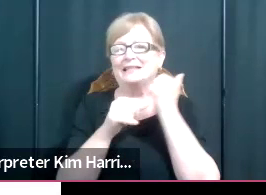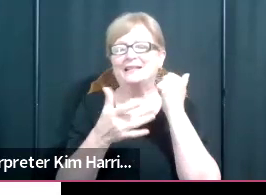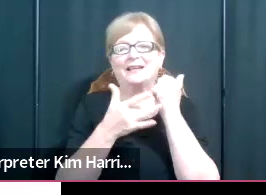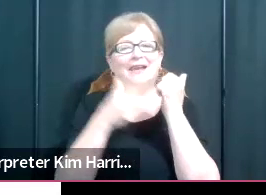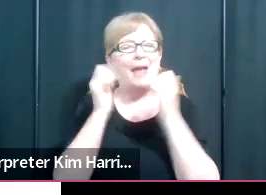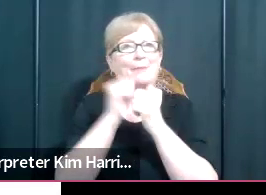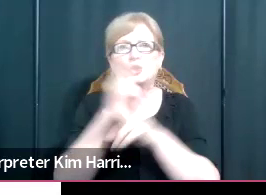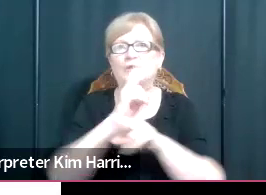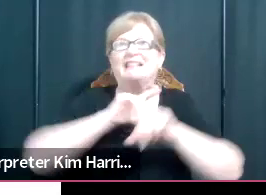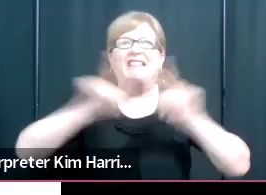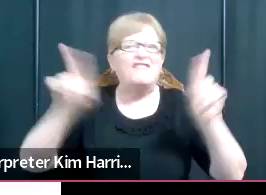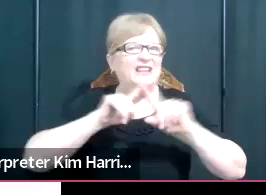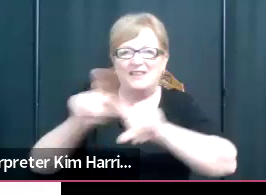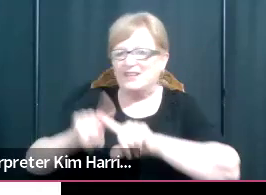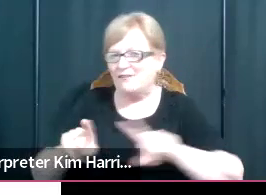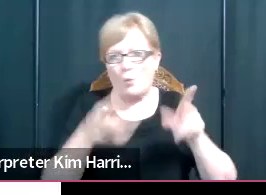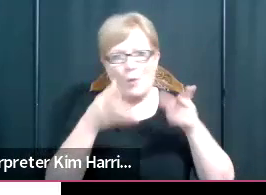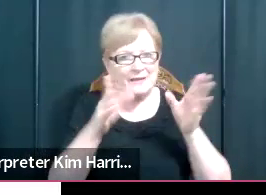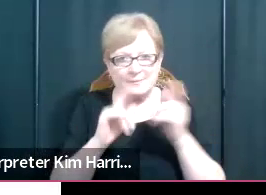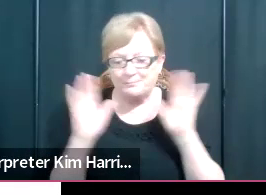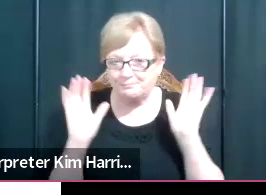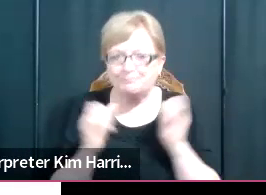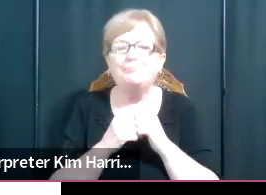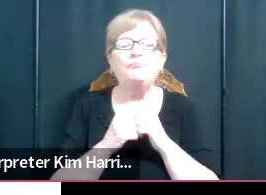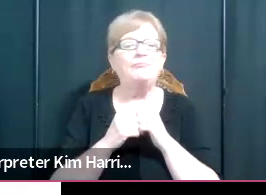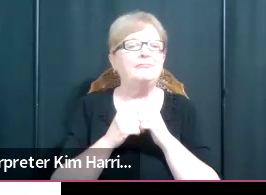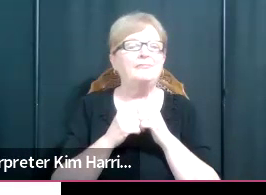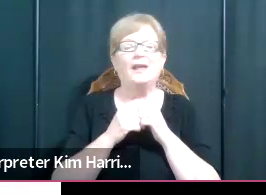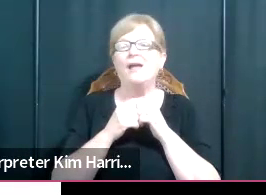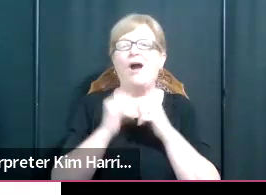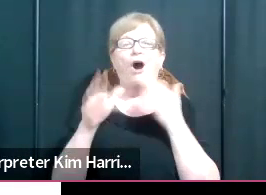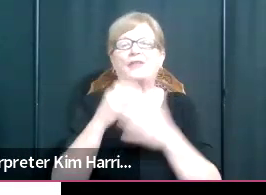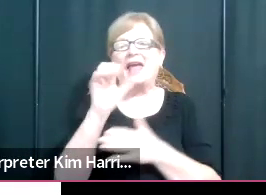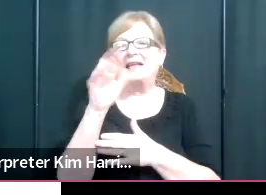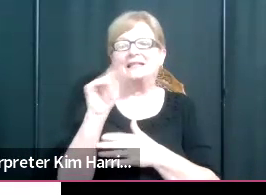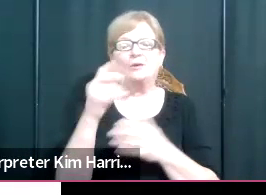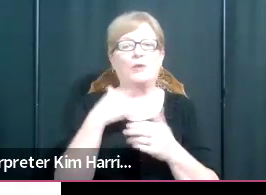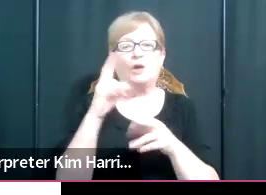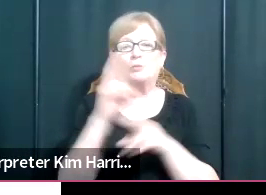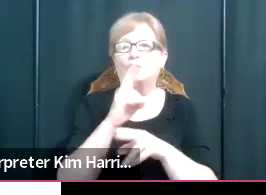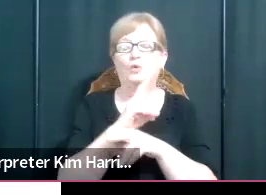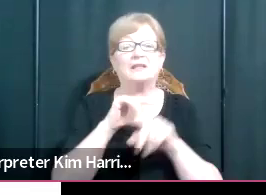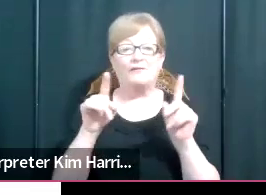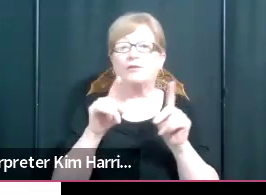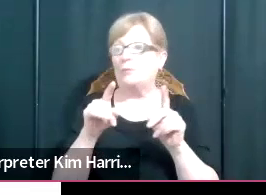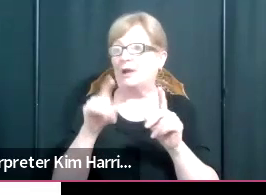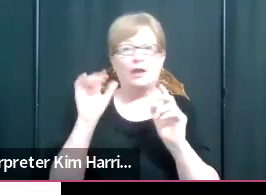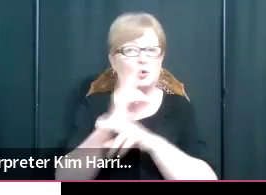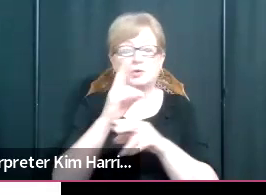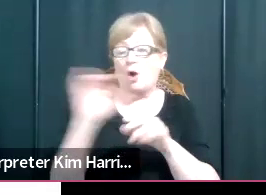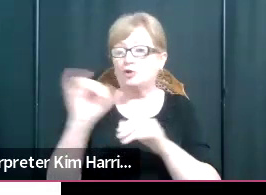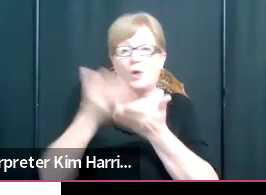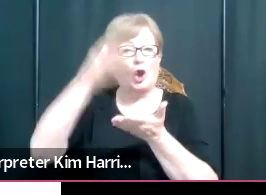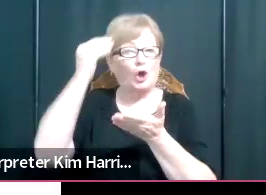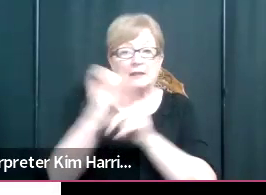lots and lots of different ways. Also, pretty much every piece of AT we've already talked about can be used in a learning setting as well.